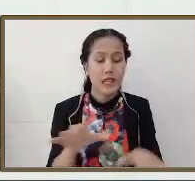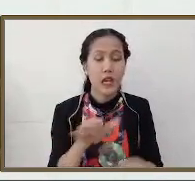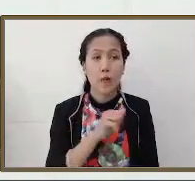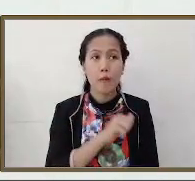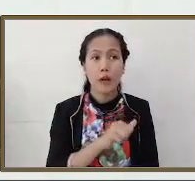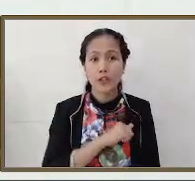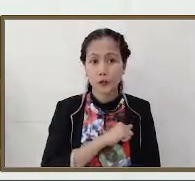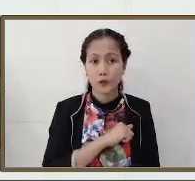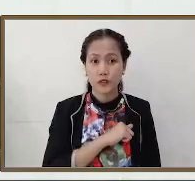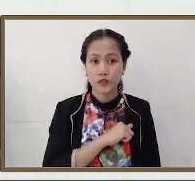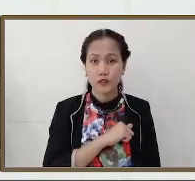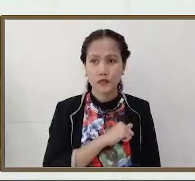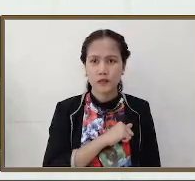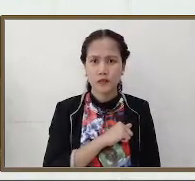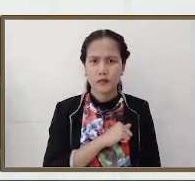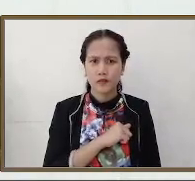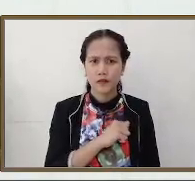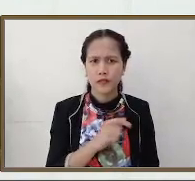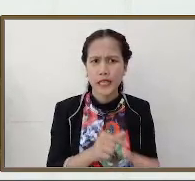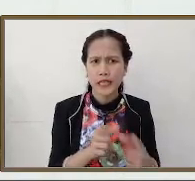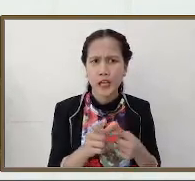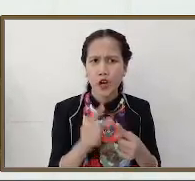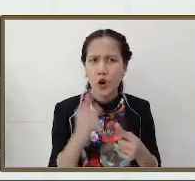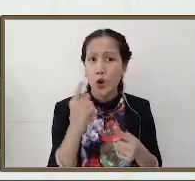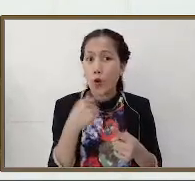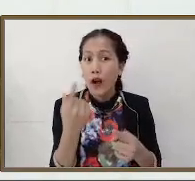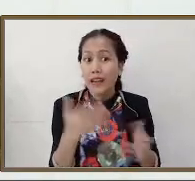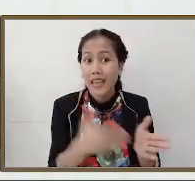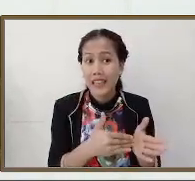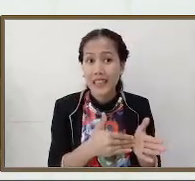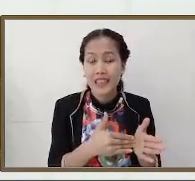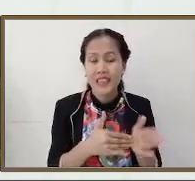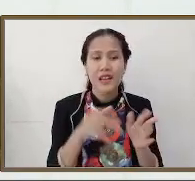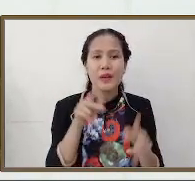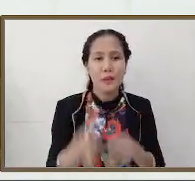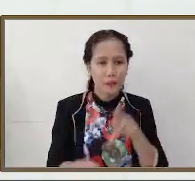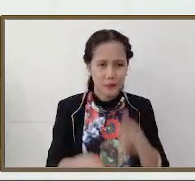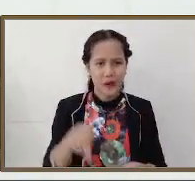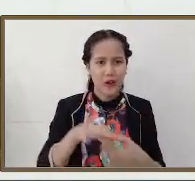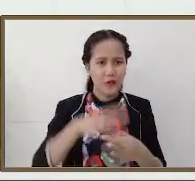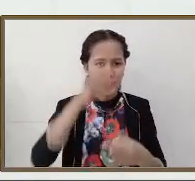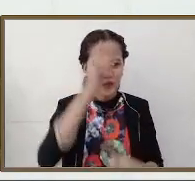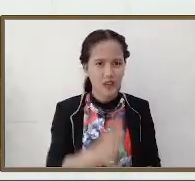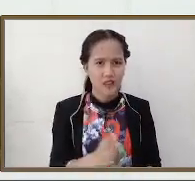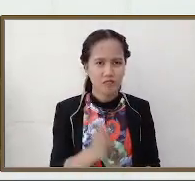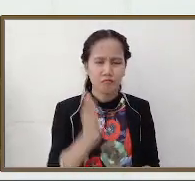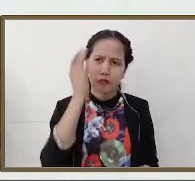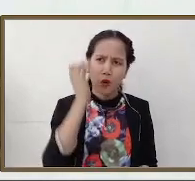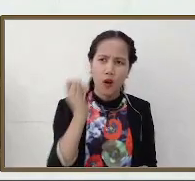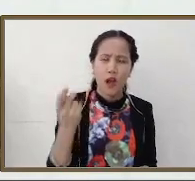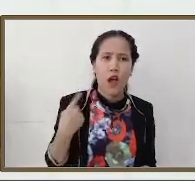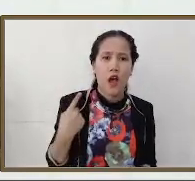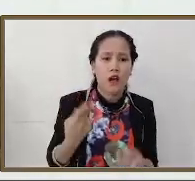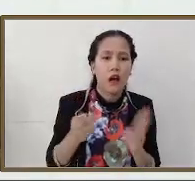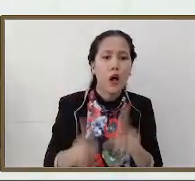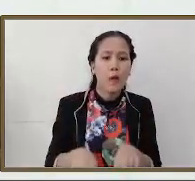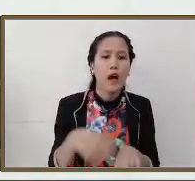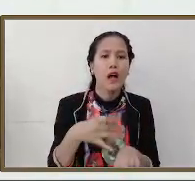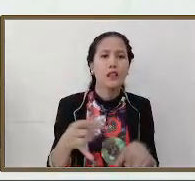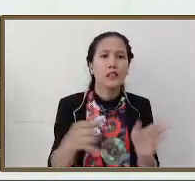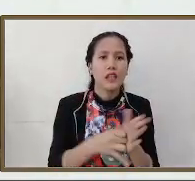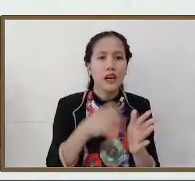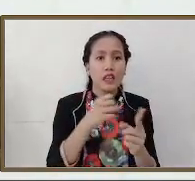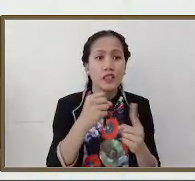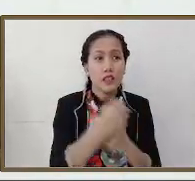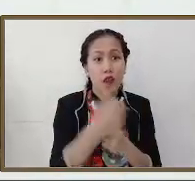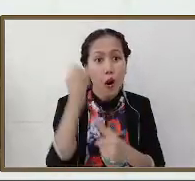na nagkakaroon ng ganitong problema? The people of God. You see, bakit po sila dumating sa ganitong po problema? It's because